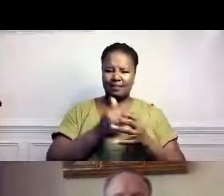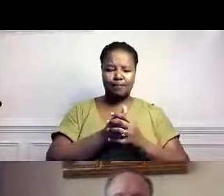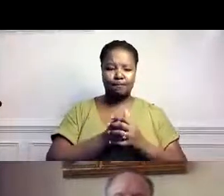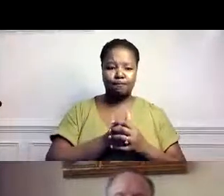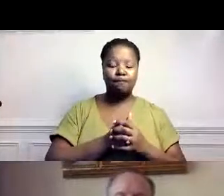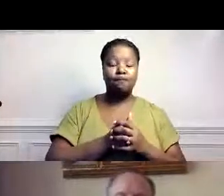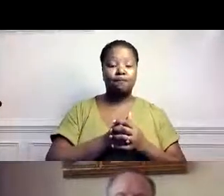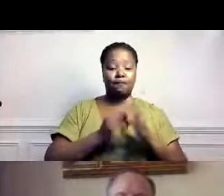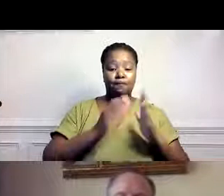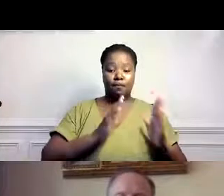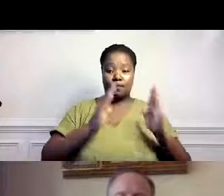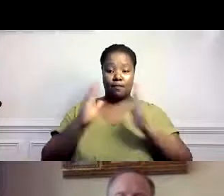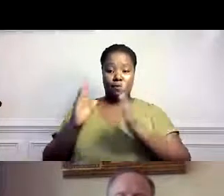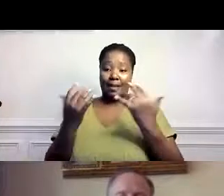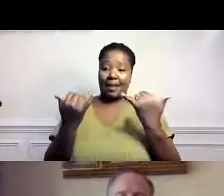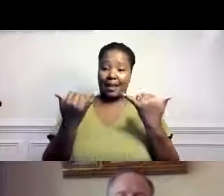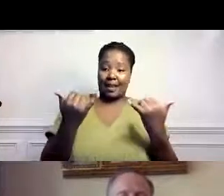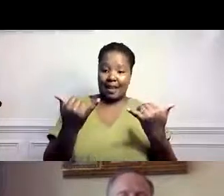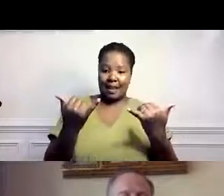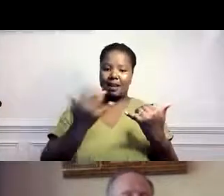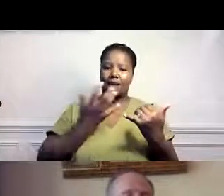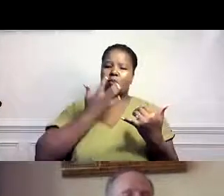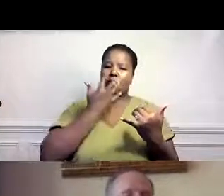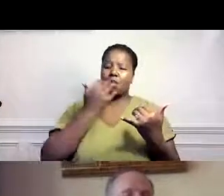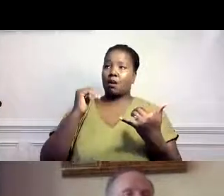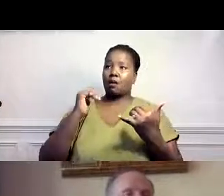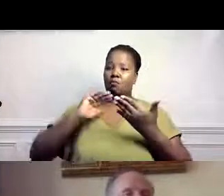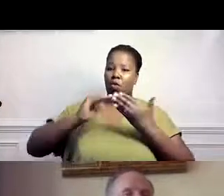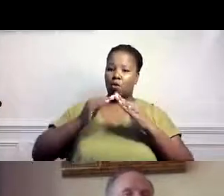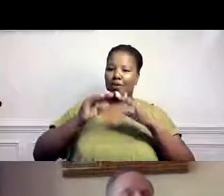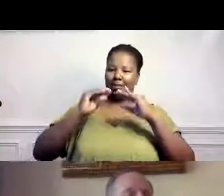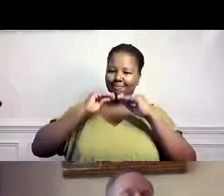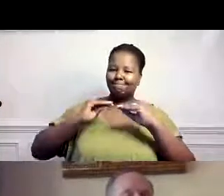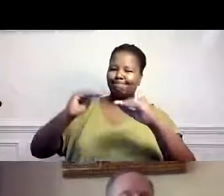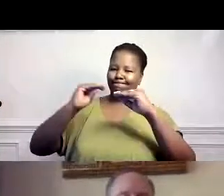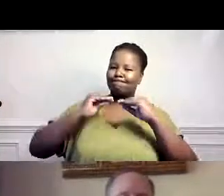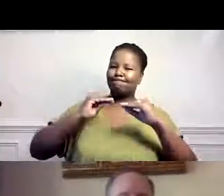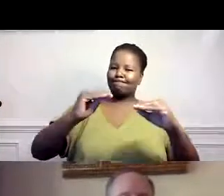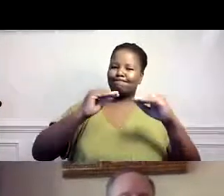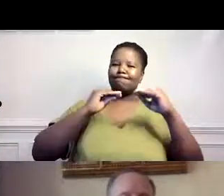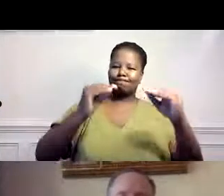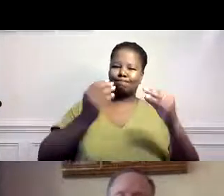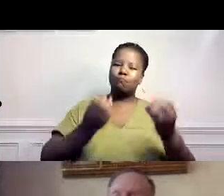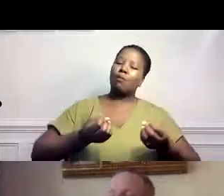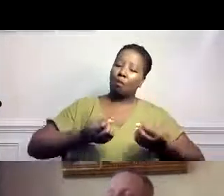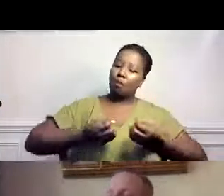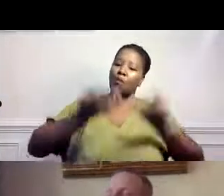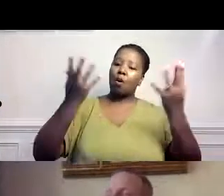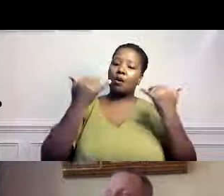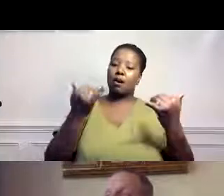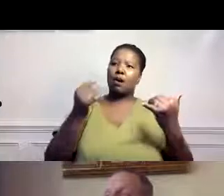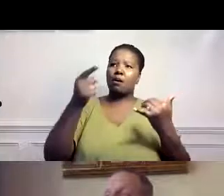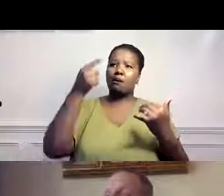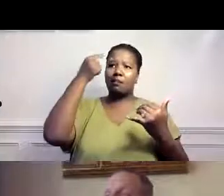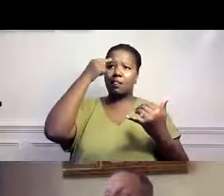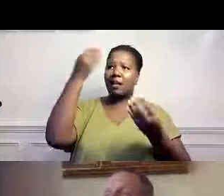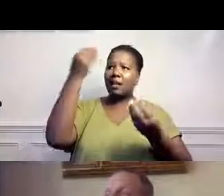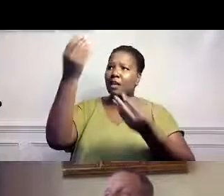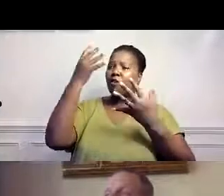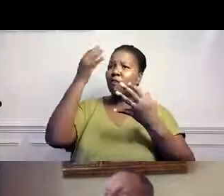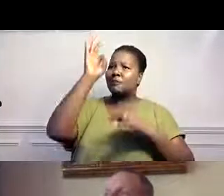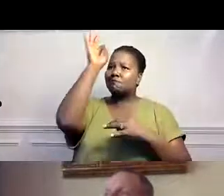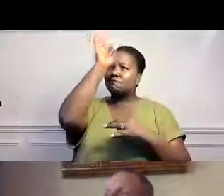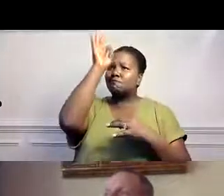We're engaged in a lot of public education campaigns. We want to correct all the mis and disinformation out